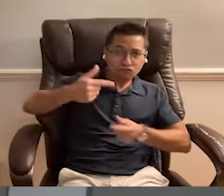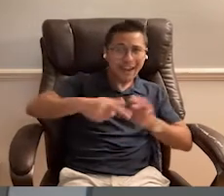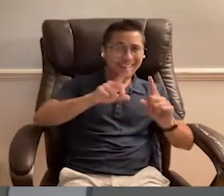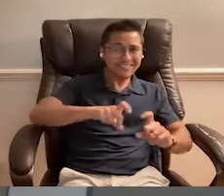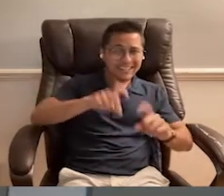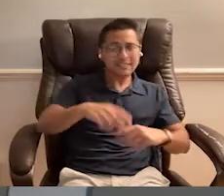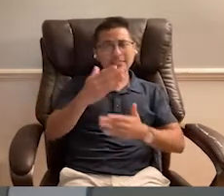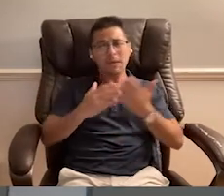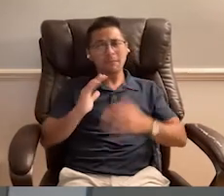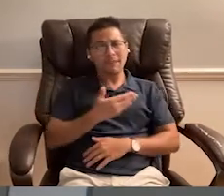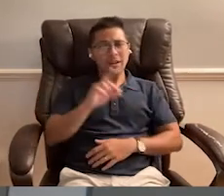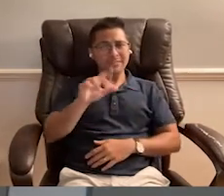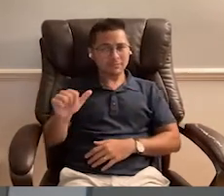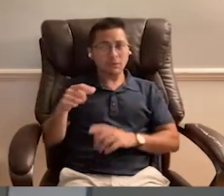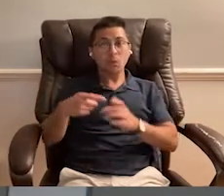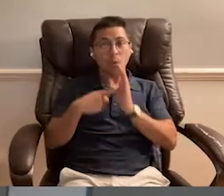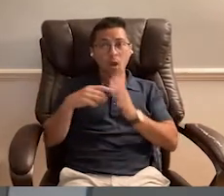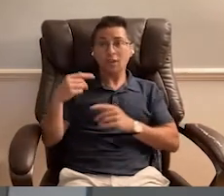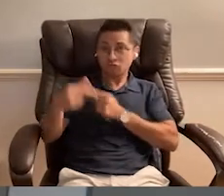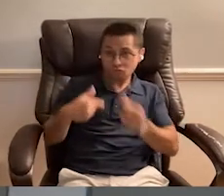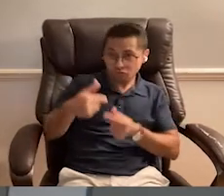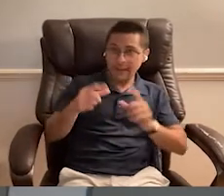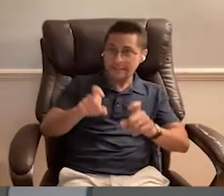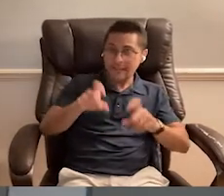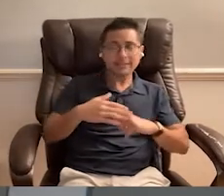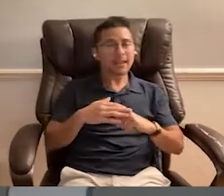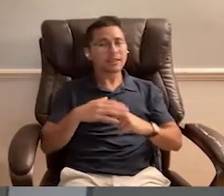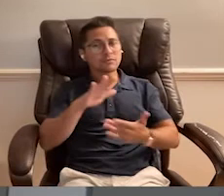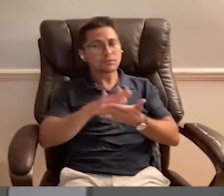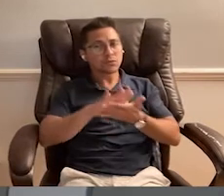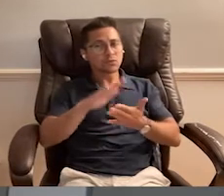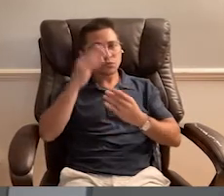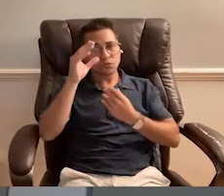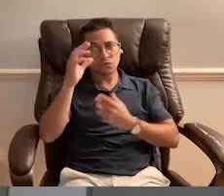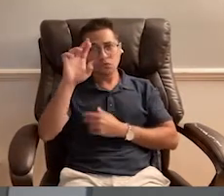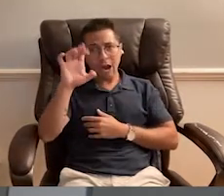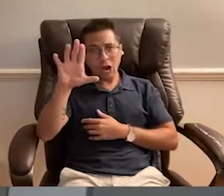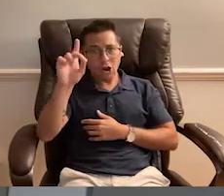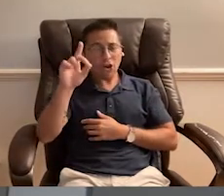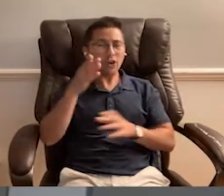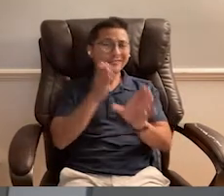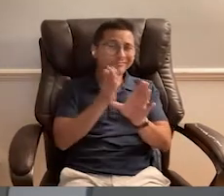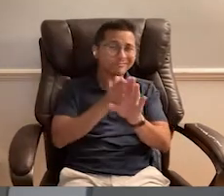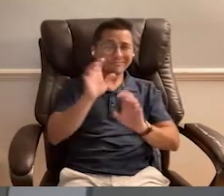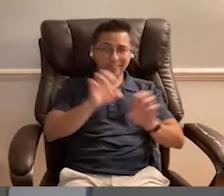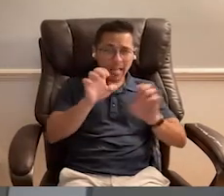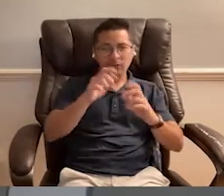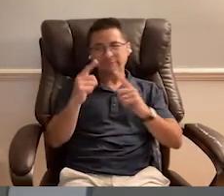healthcare professional, genetic type of testing, because some of our disabilities require genetic testing, school